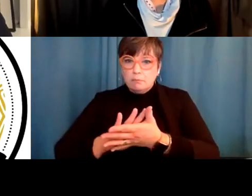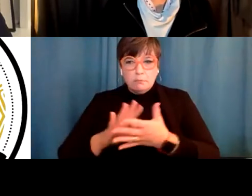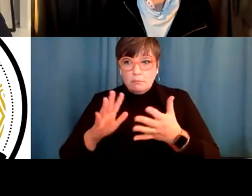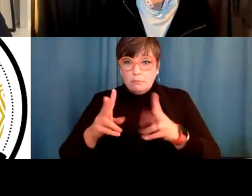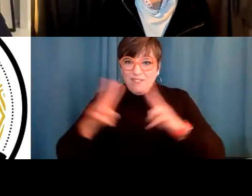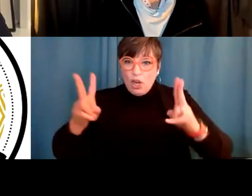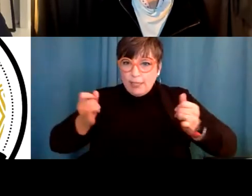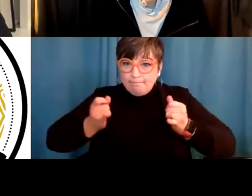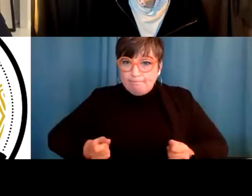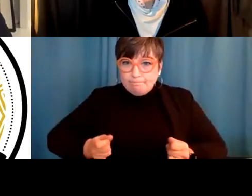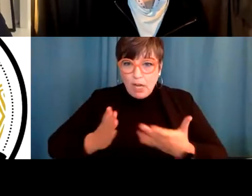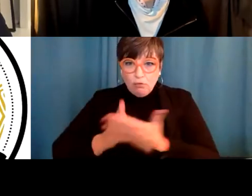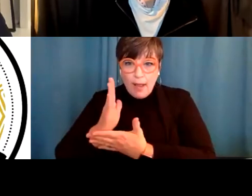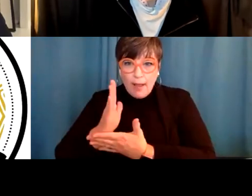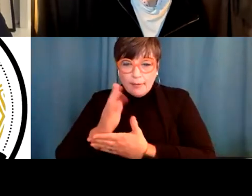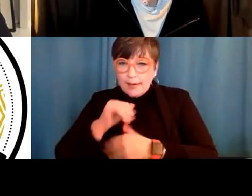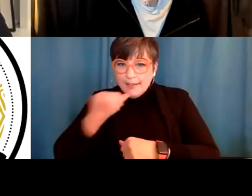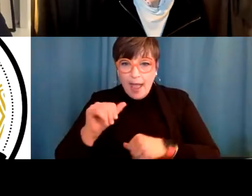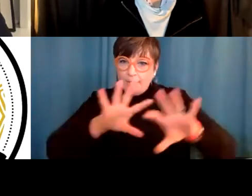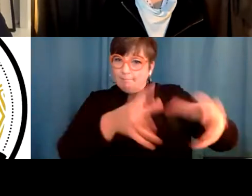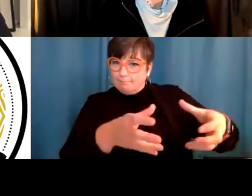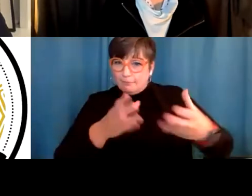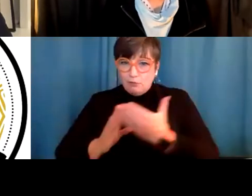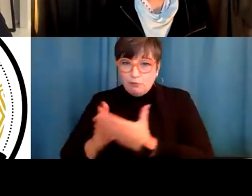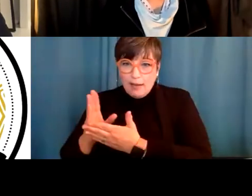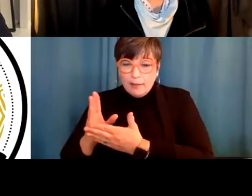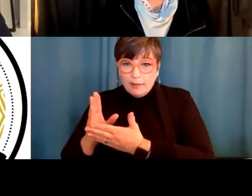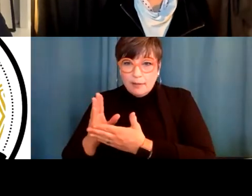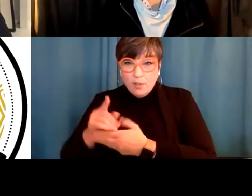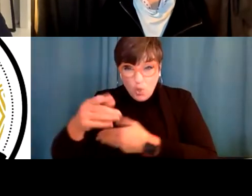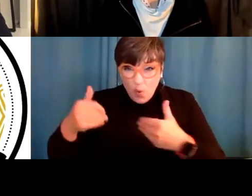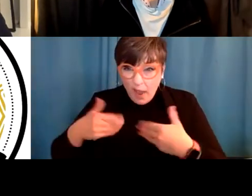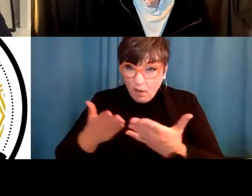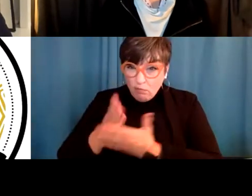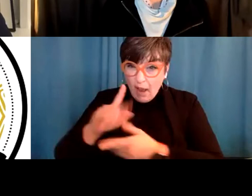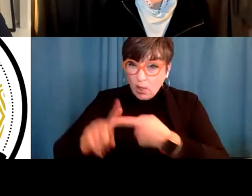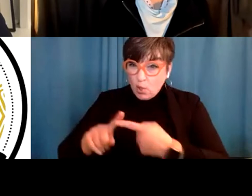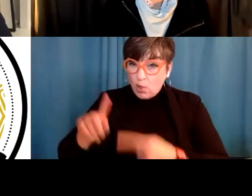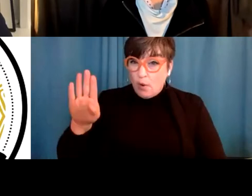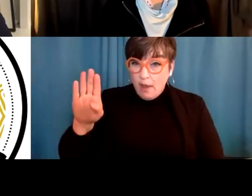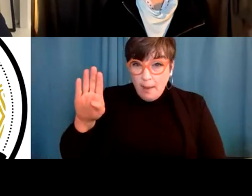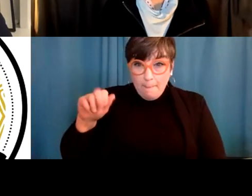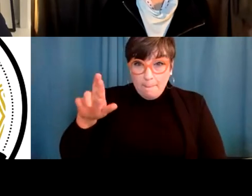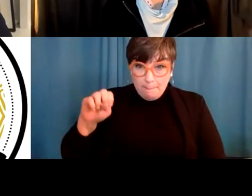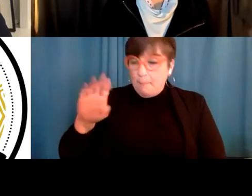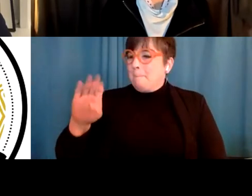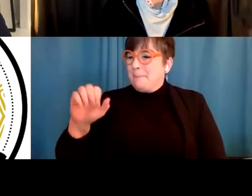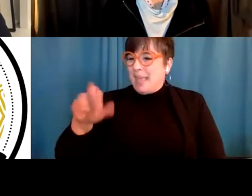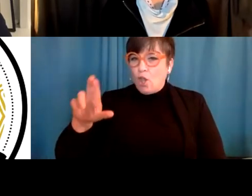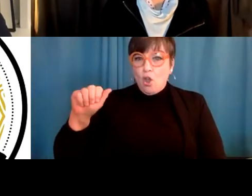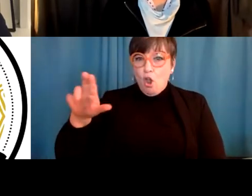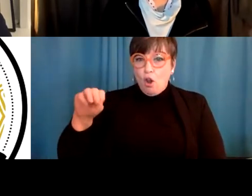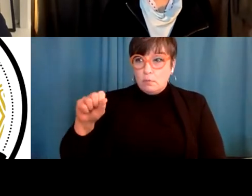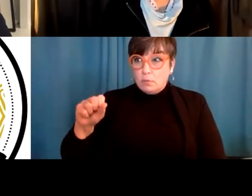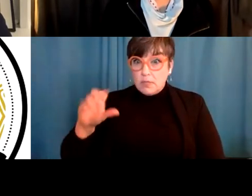right. And so you have the right to bear arms being interpreted as though it were